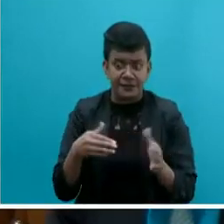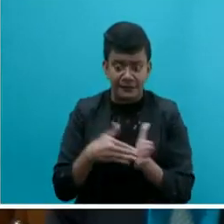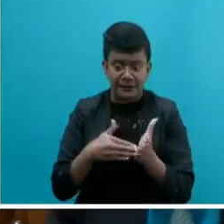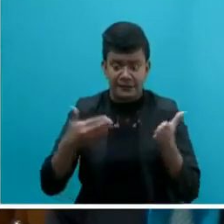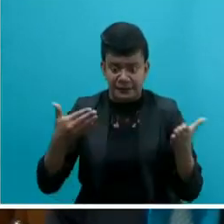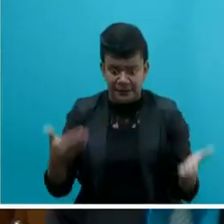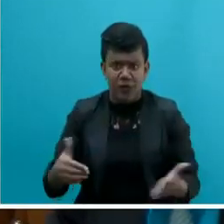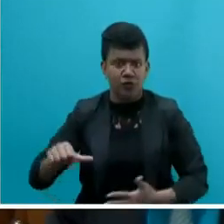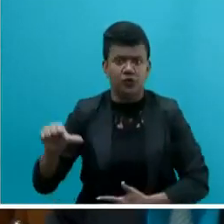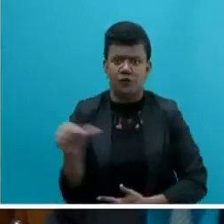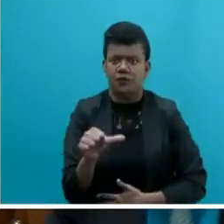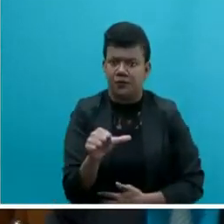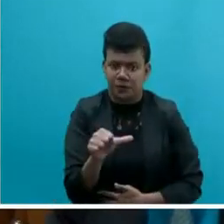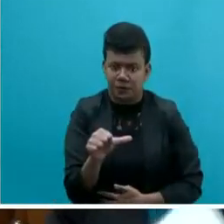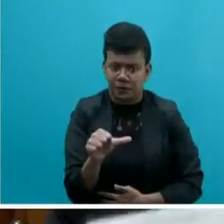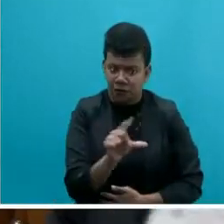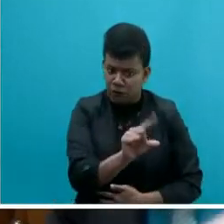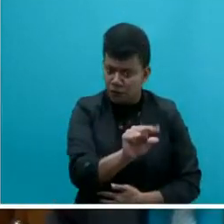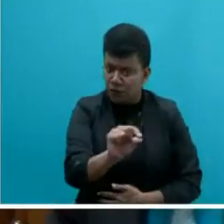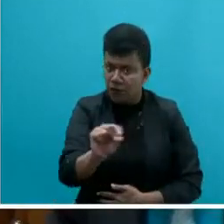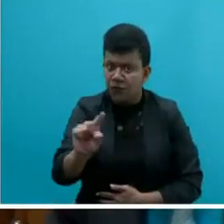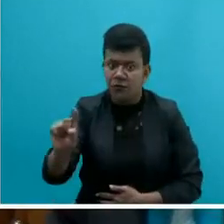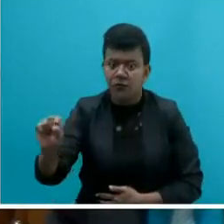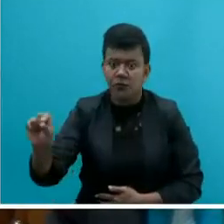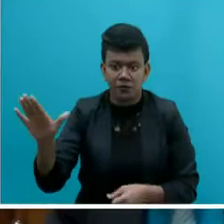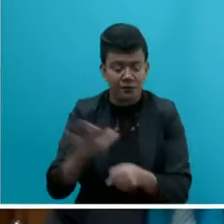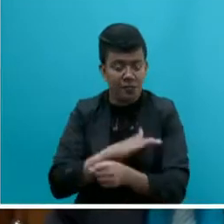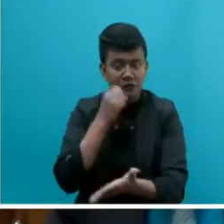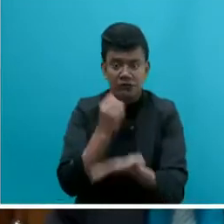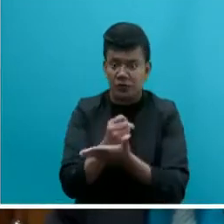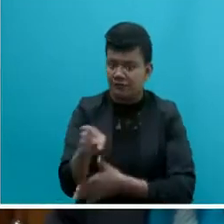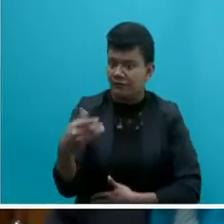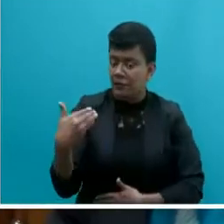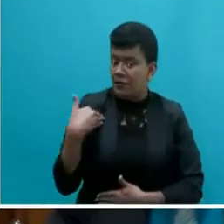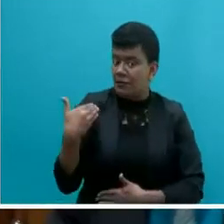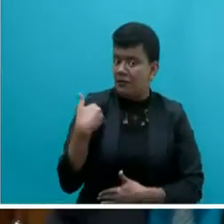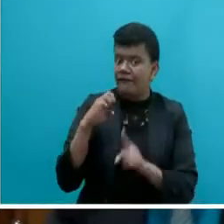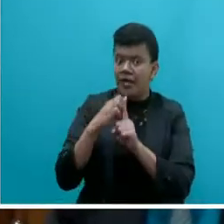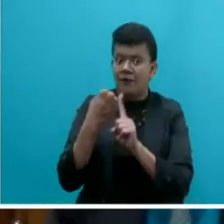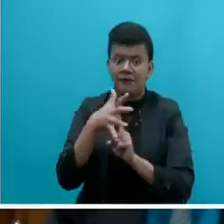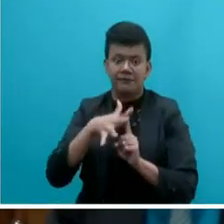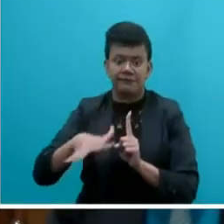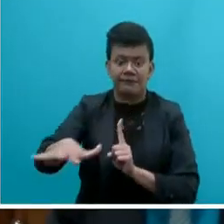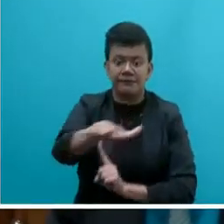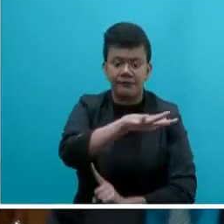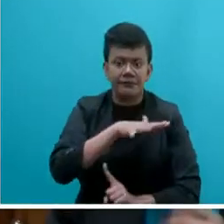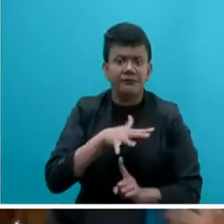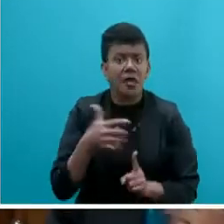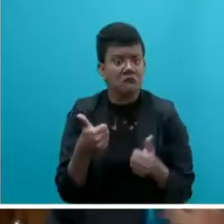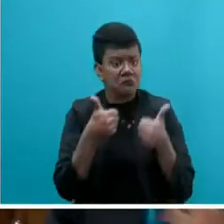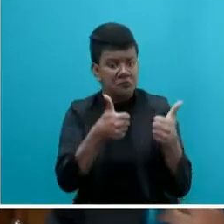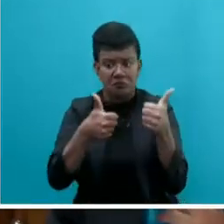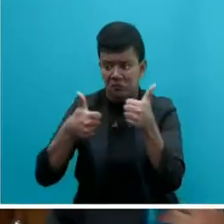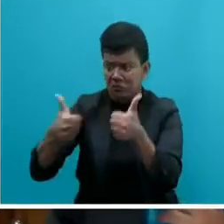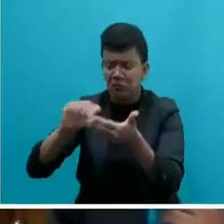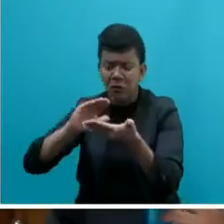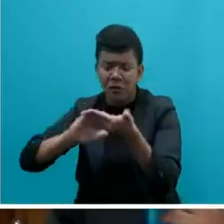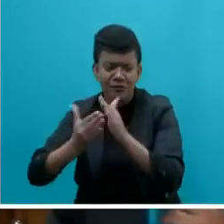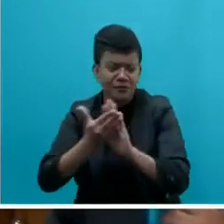flourishing and livable and healthy environment, prosperous communities and protected waterways, ensuring economic prosperity